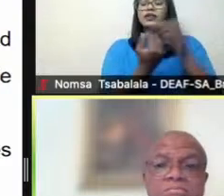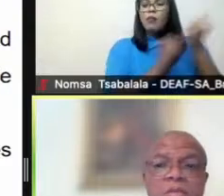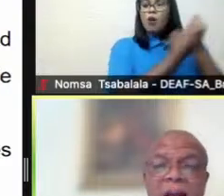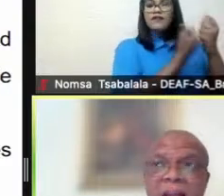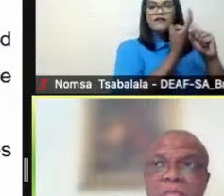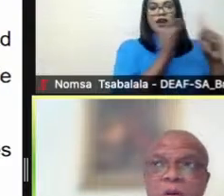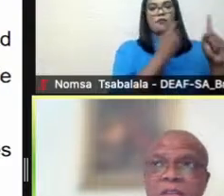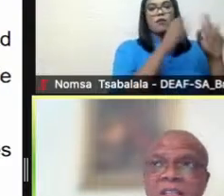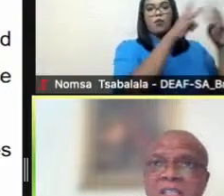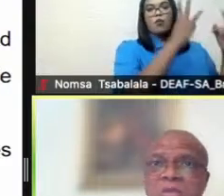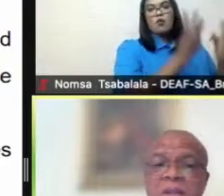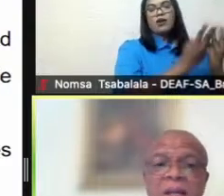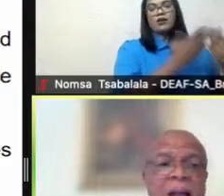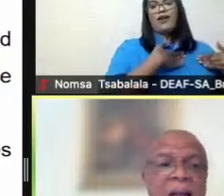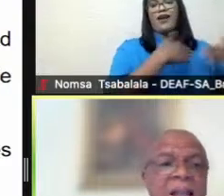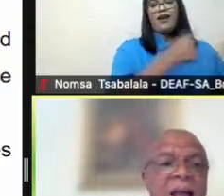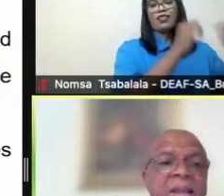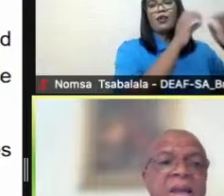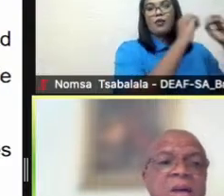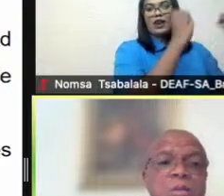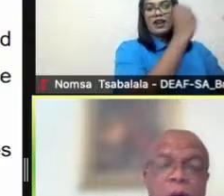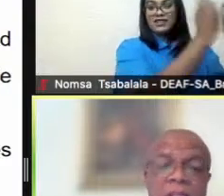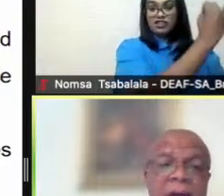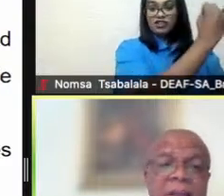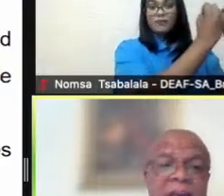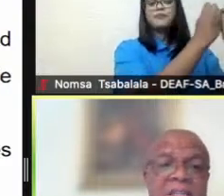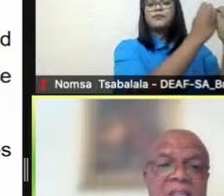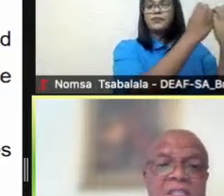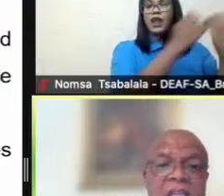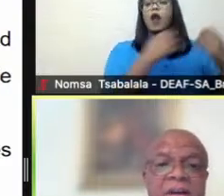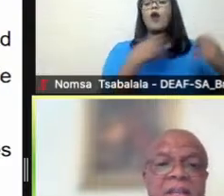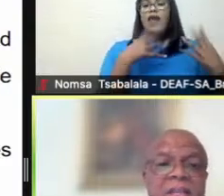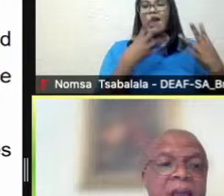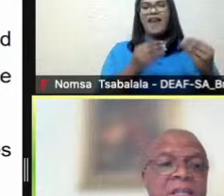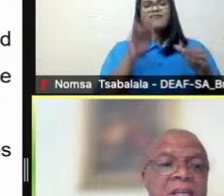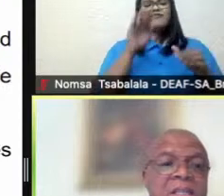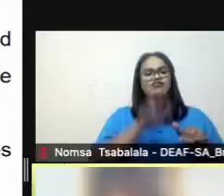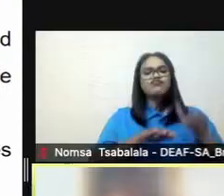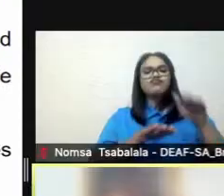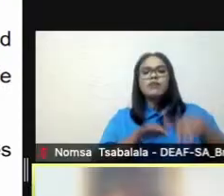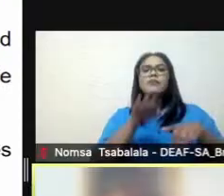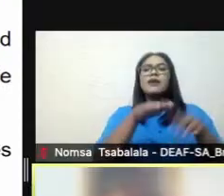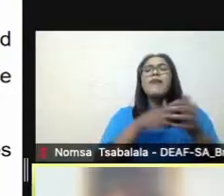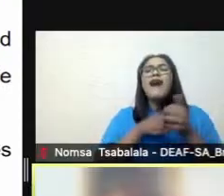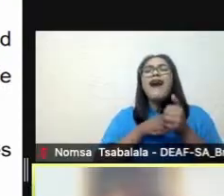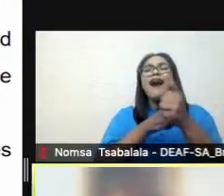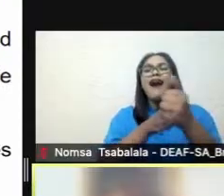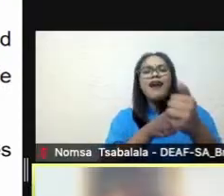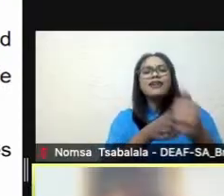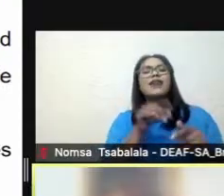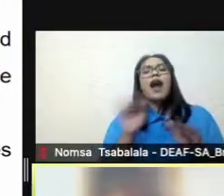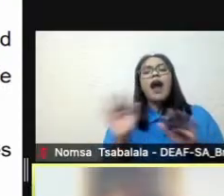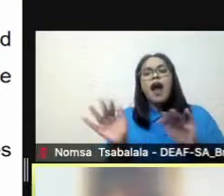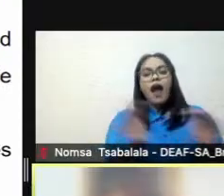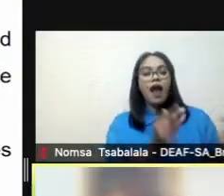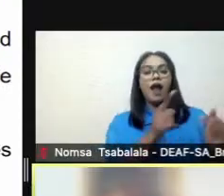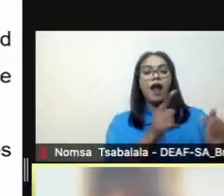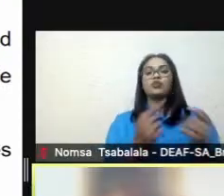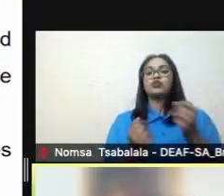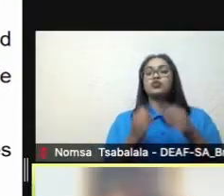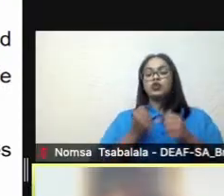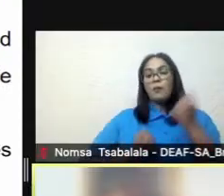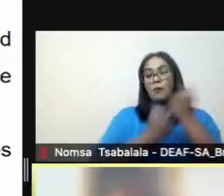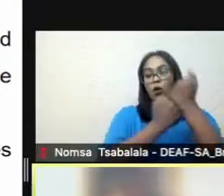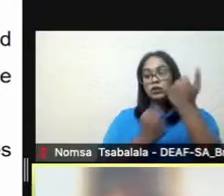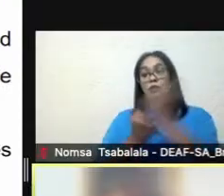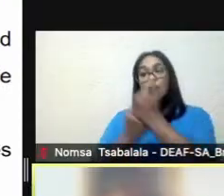actually provided provinces with that guideline, and we're monitoring key service delivery indicators, because we know that during COVID-19, many